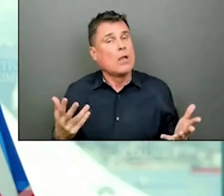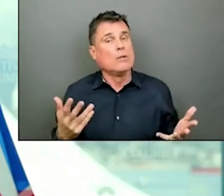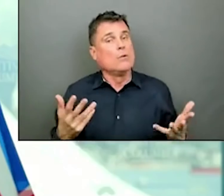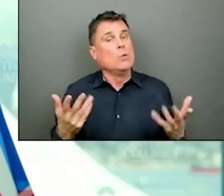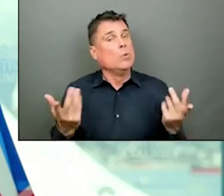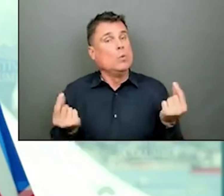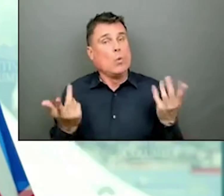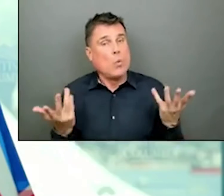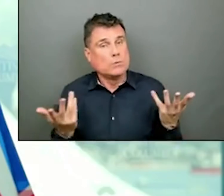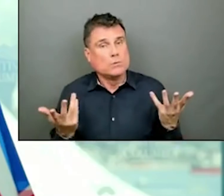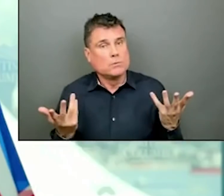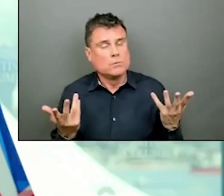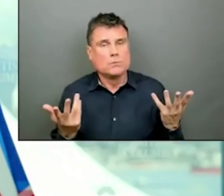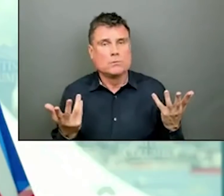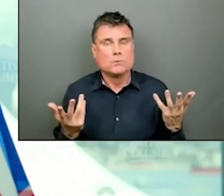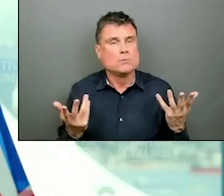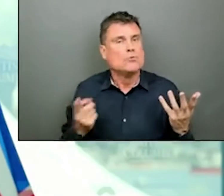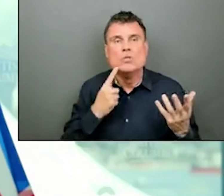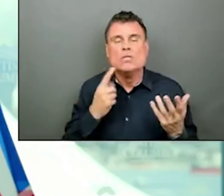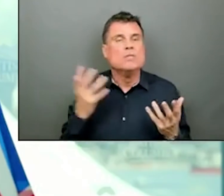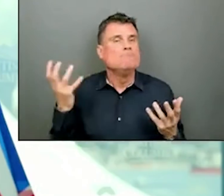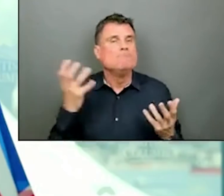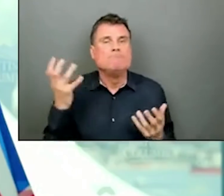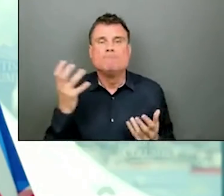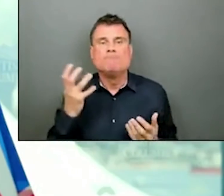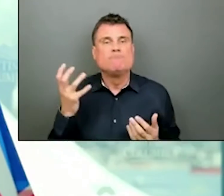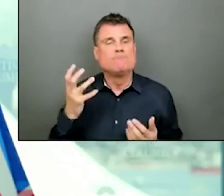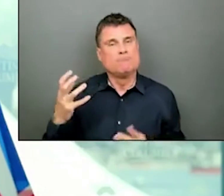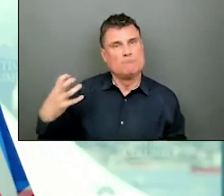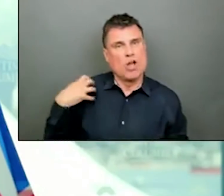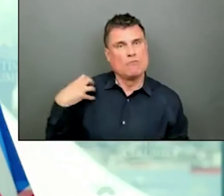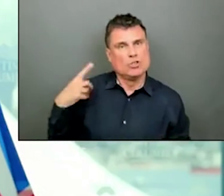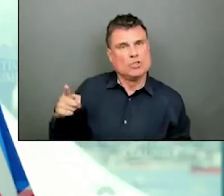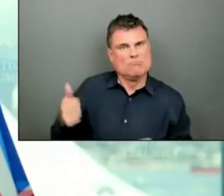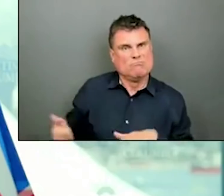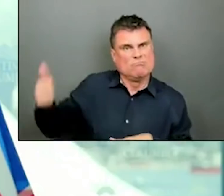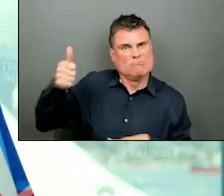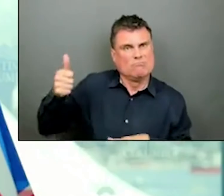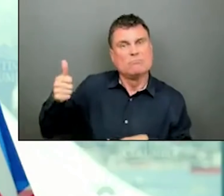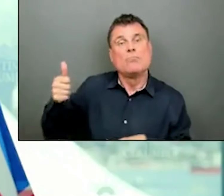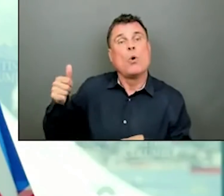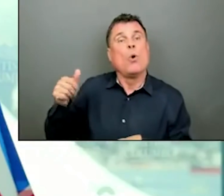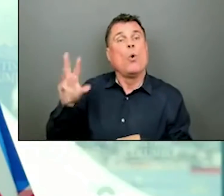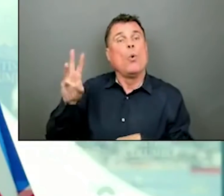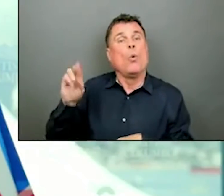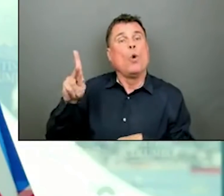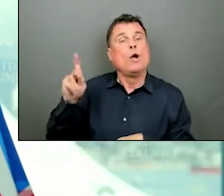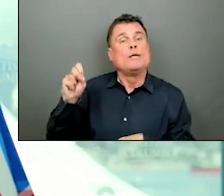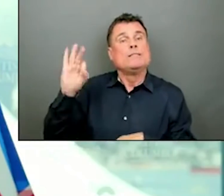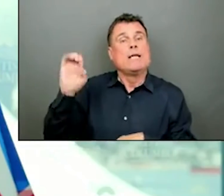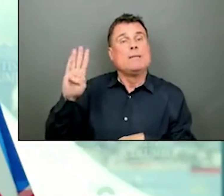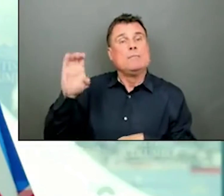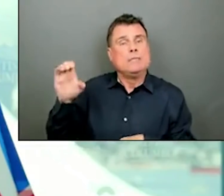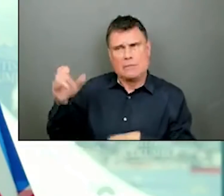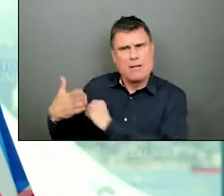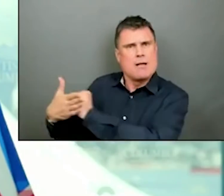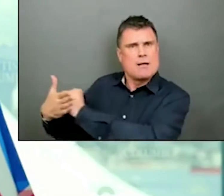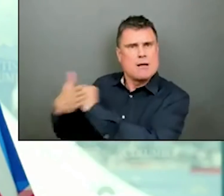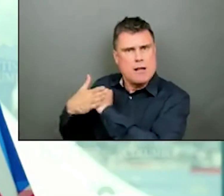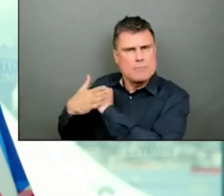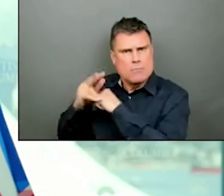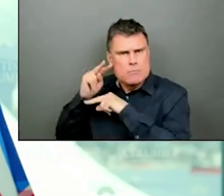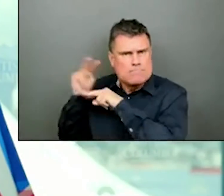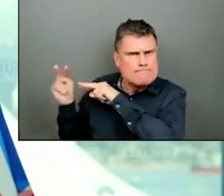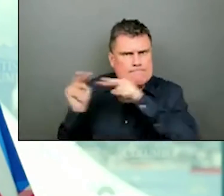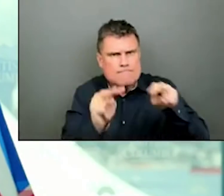and enforcement officers at WorkSafe BC to support them, we hope will target in specific